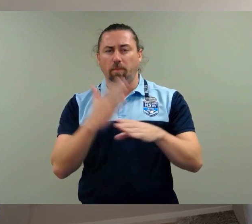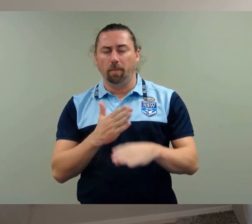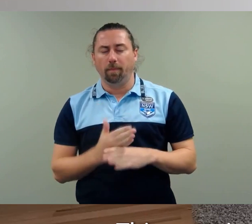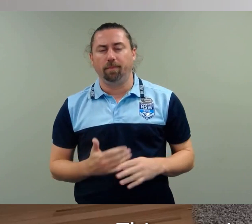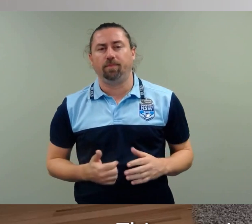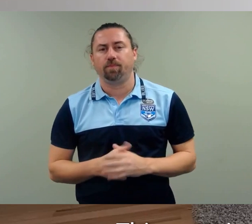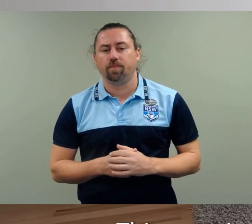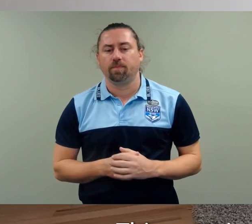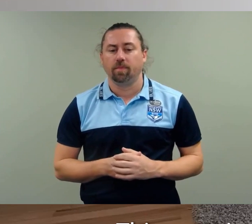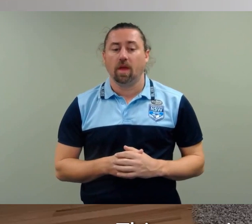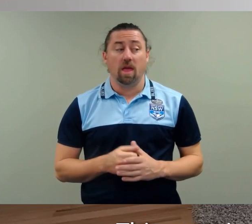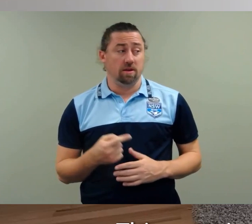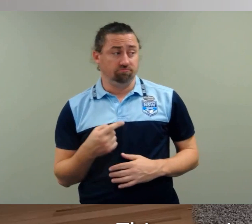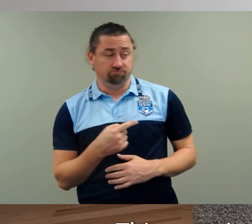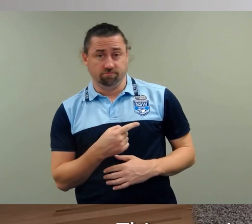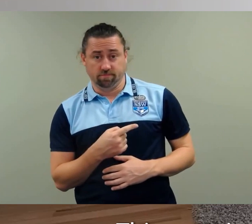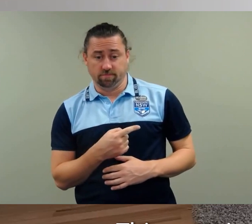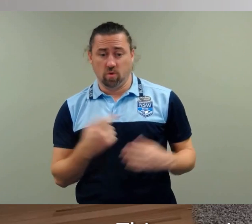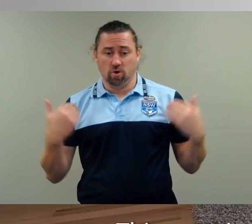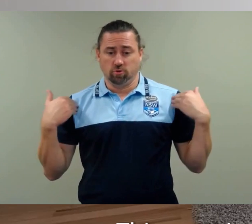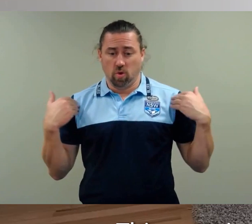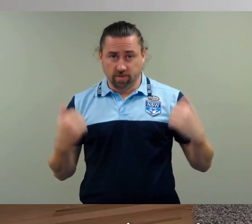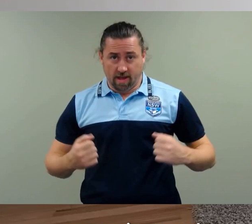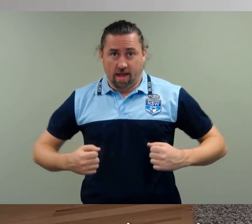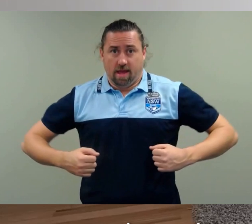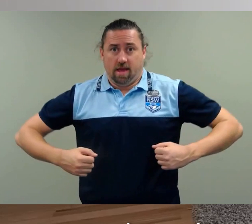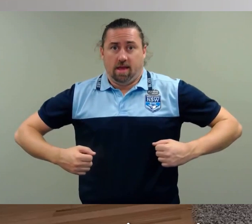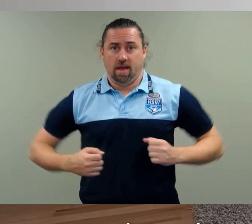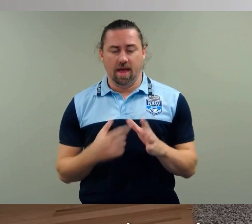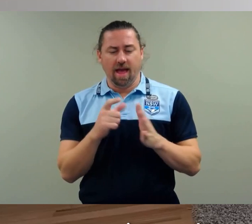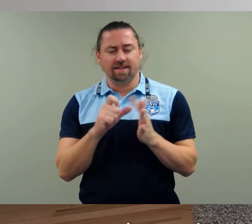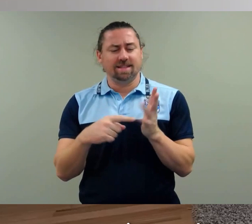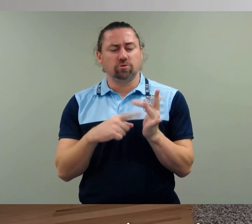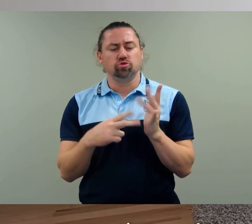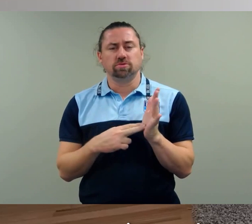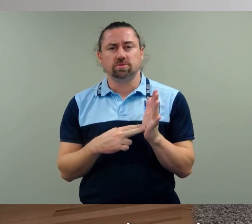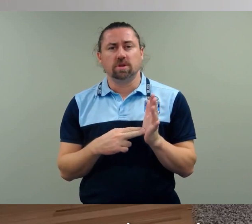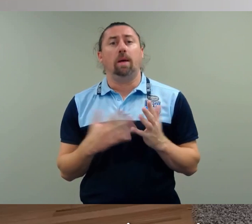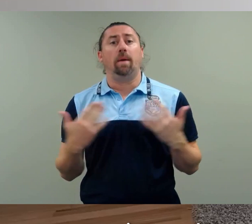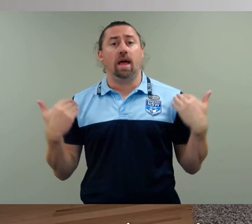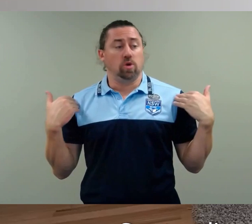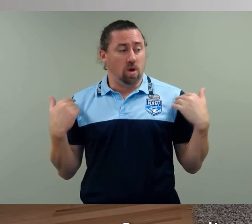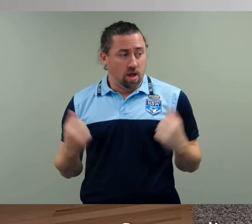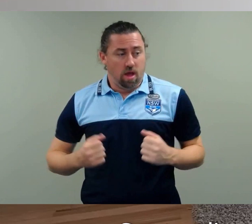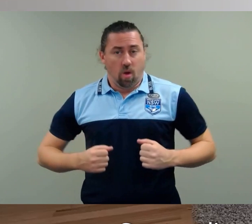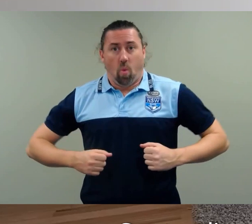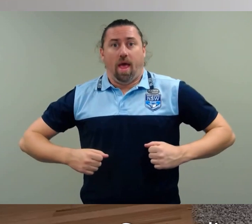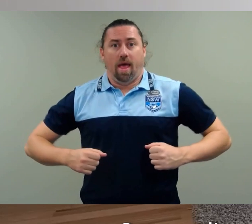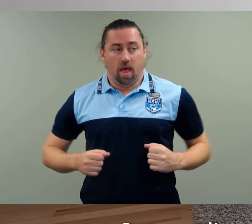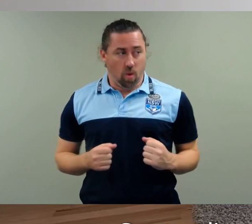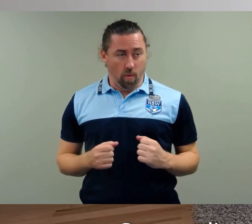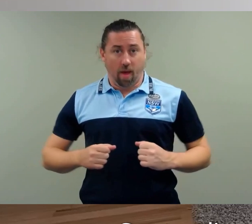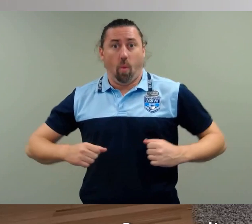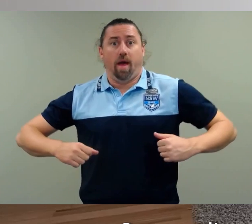Great work. This exercise is called shoulder abduction, meaning we're taking the arms away from the body. So